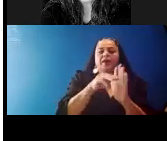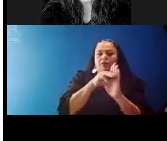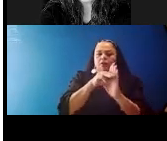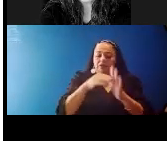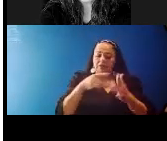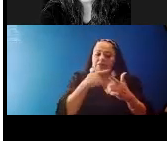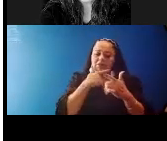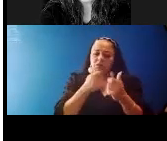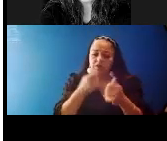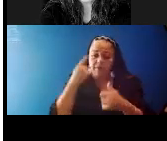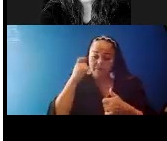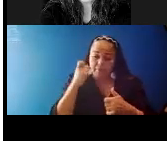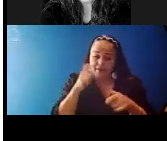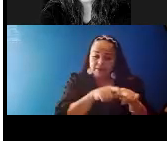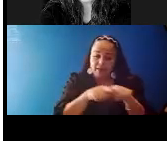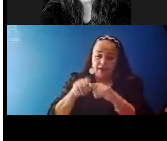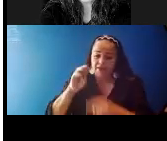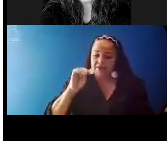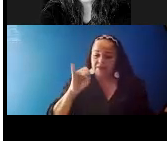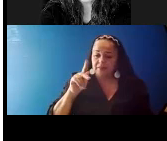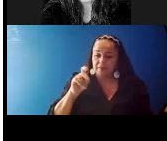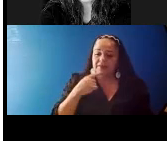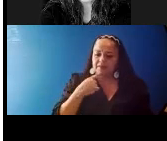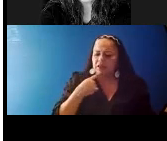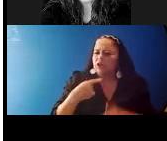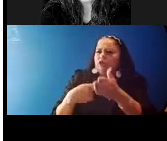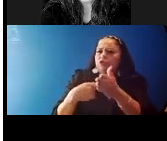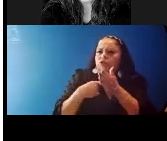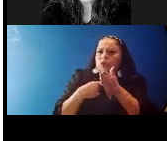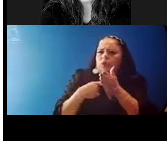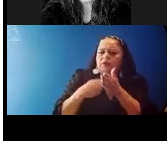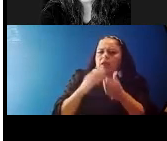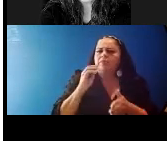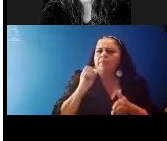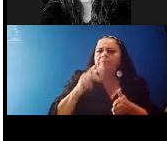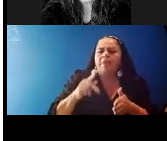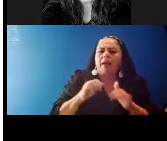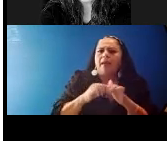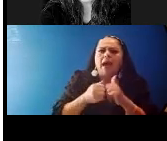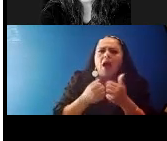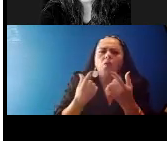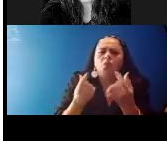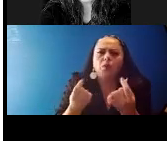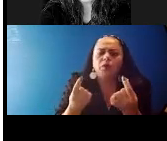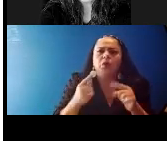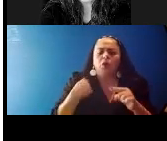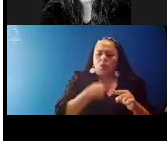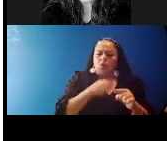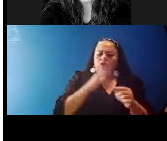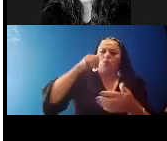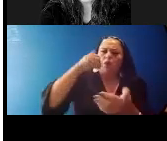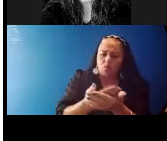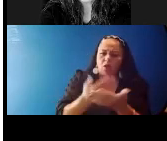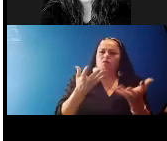because like Mike said, initially people just said, oh, show us the roadmap, tell us what we need to do, because we just want to get there, we want to do